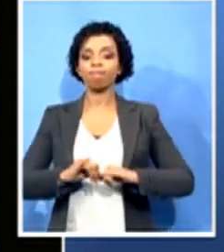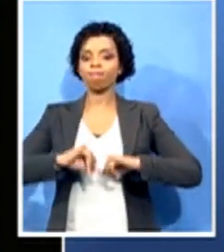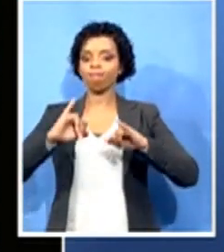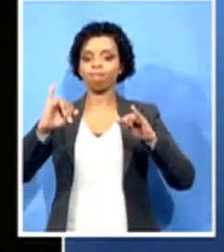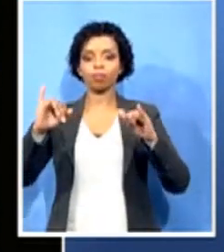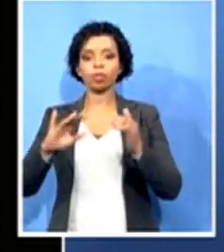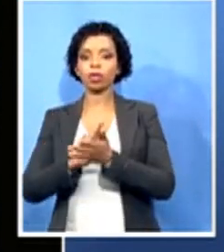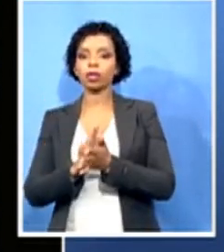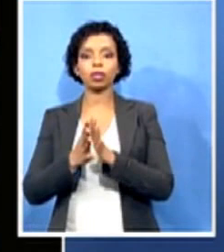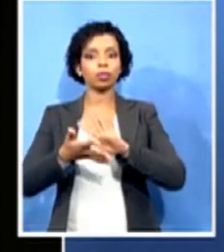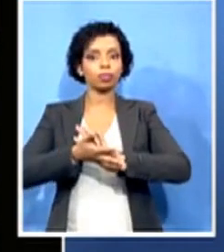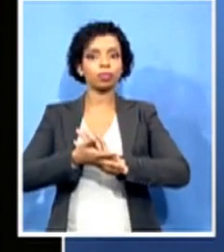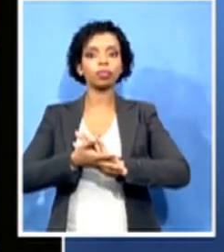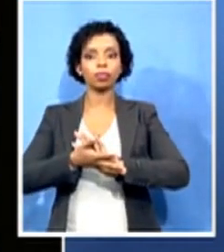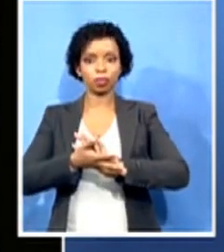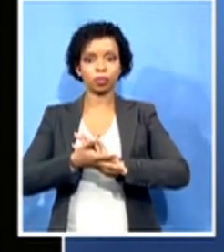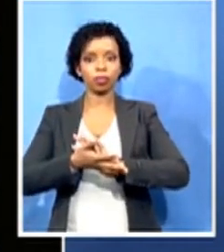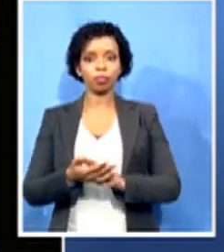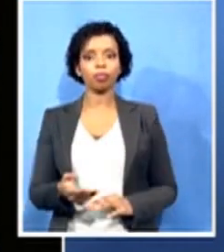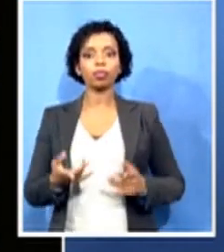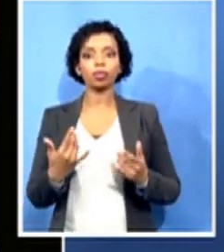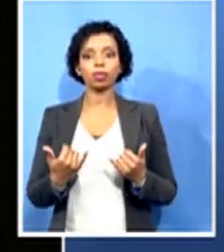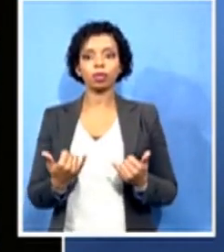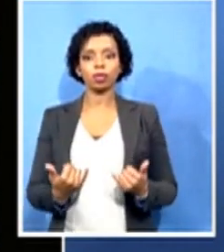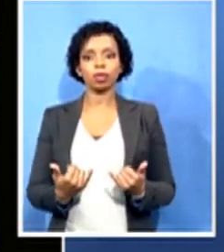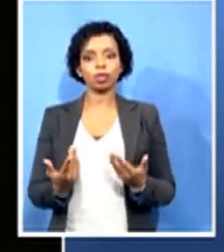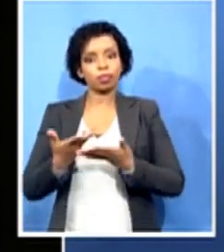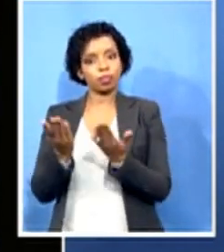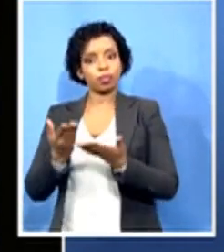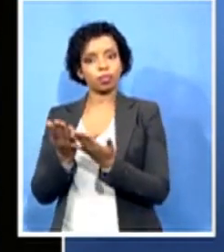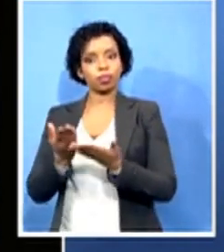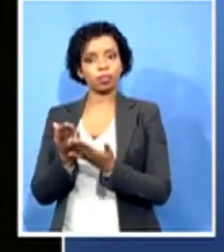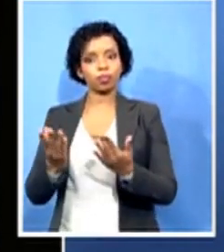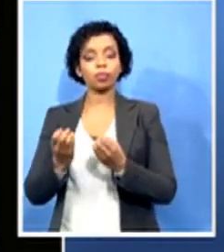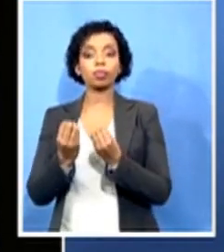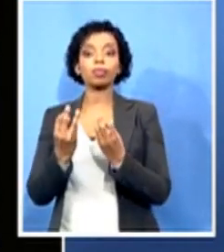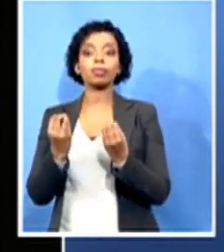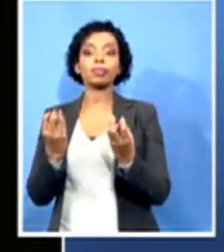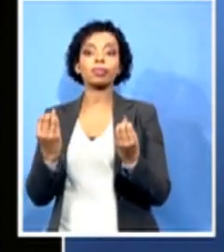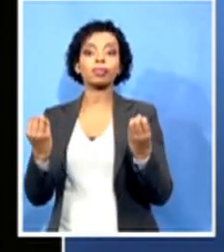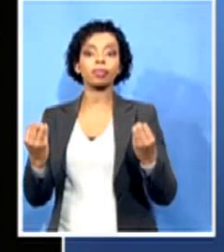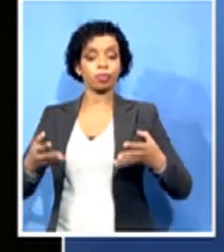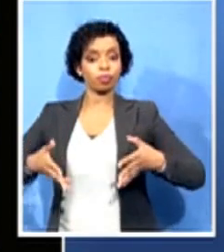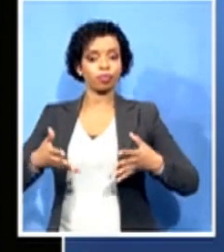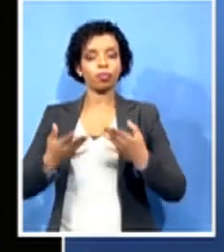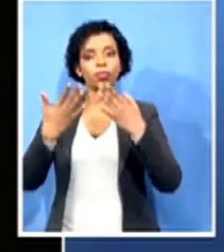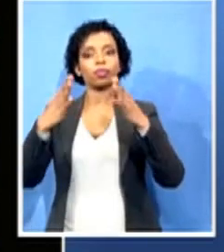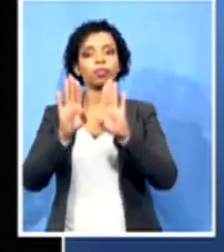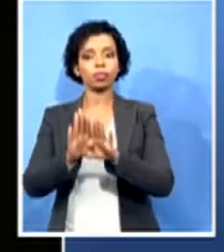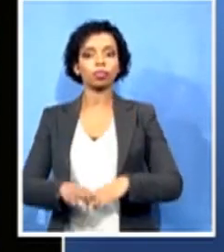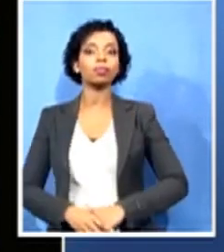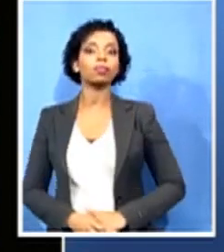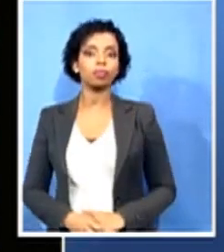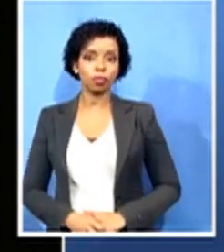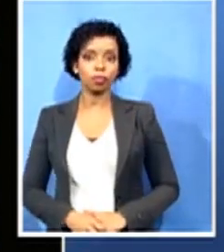are even afraid that many of the workers out of this lockdown, they will have been blacklisted because